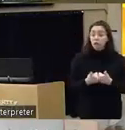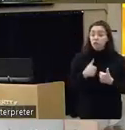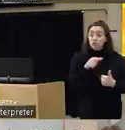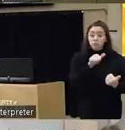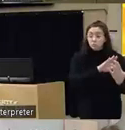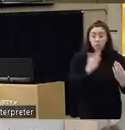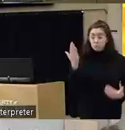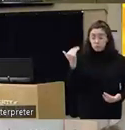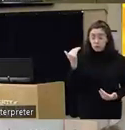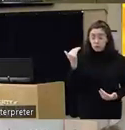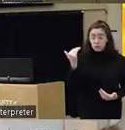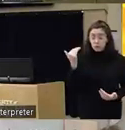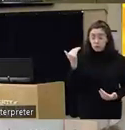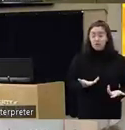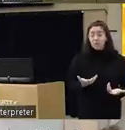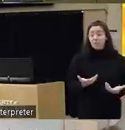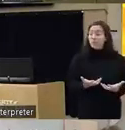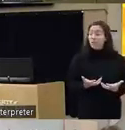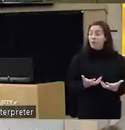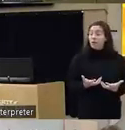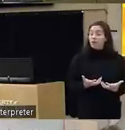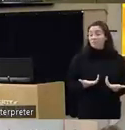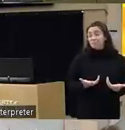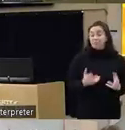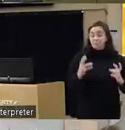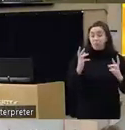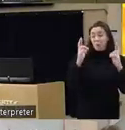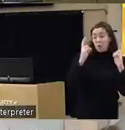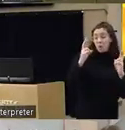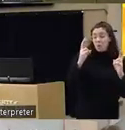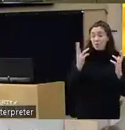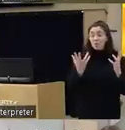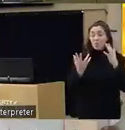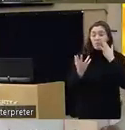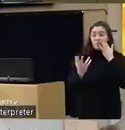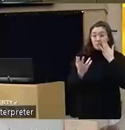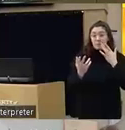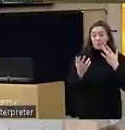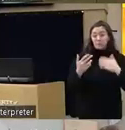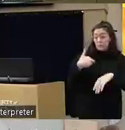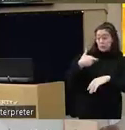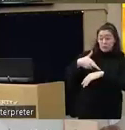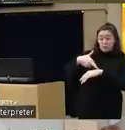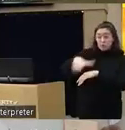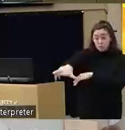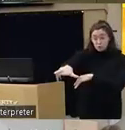approach. Many times one hopes, I think, as someone who's referring to specialty